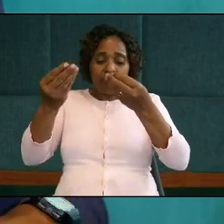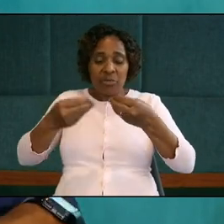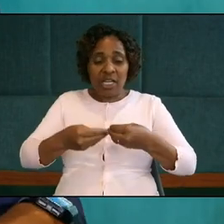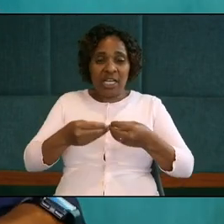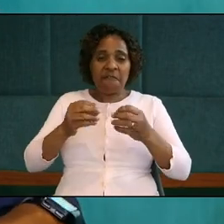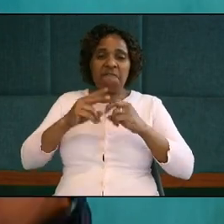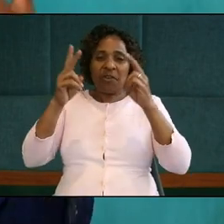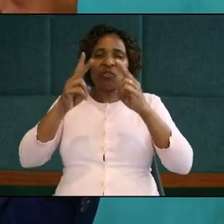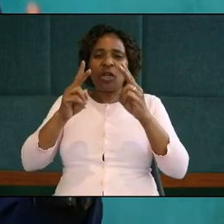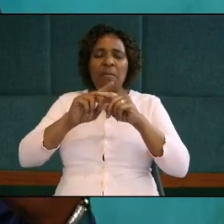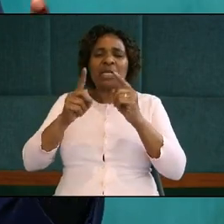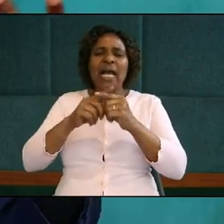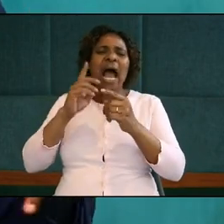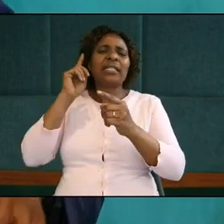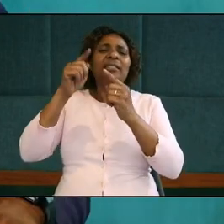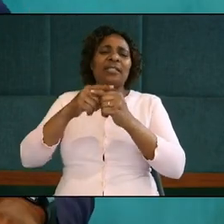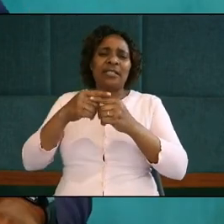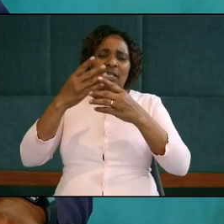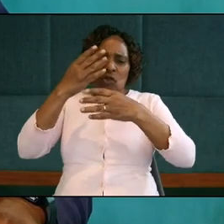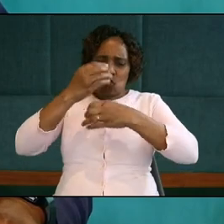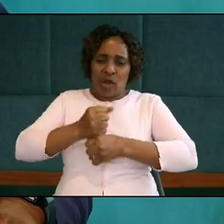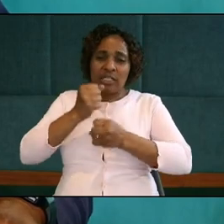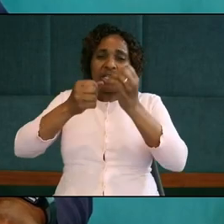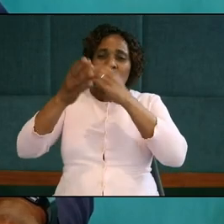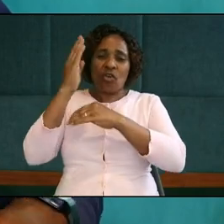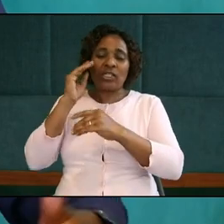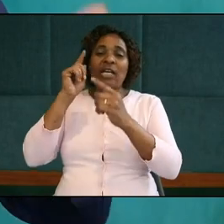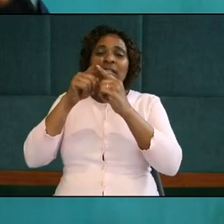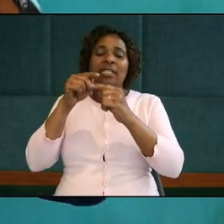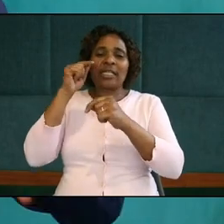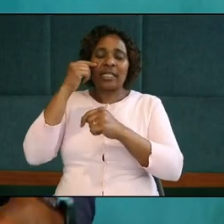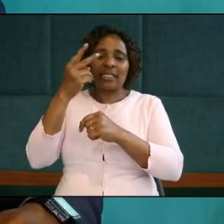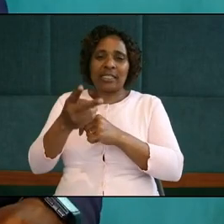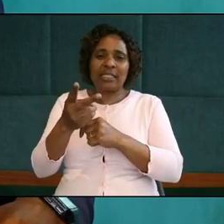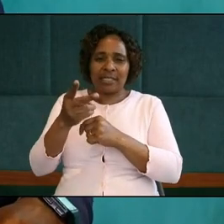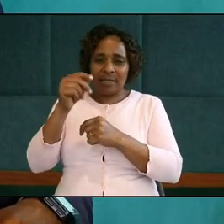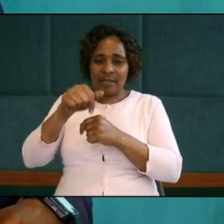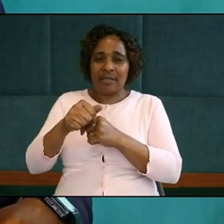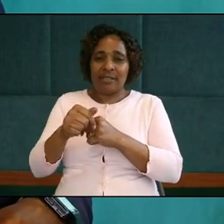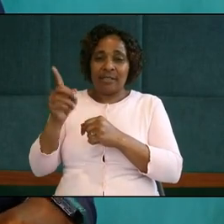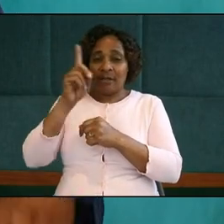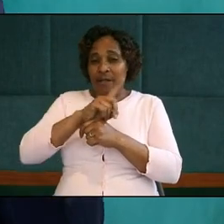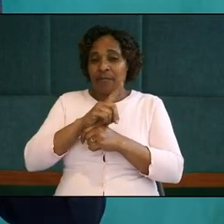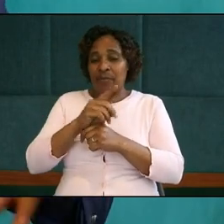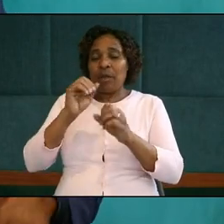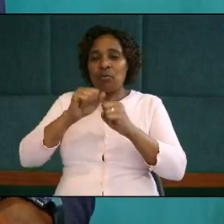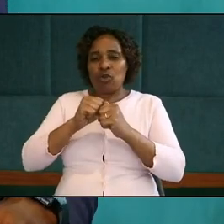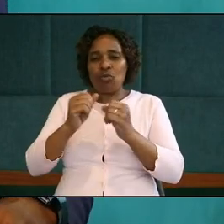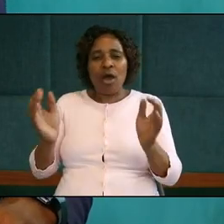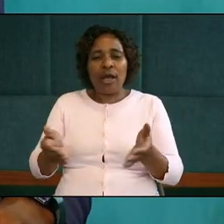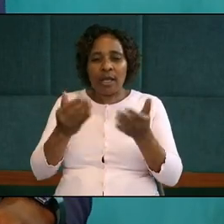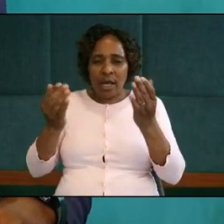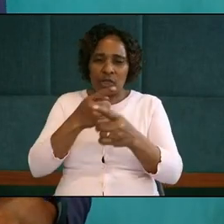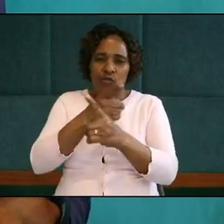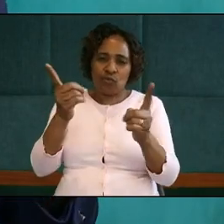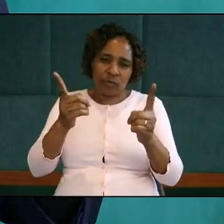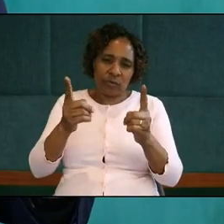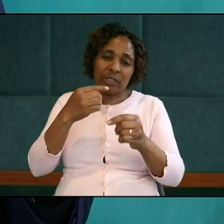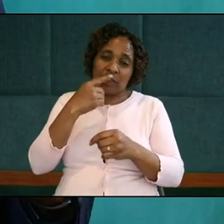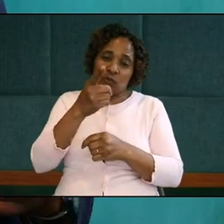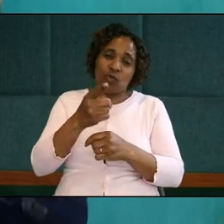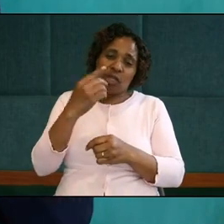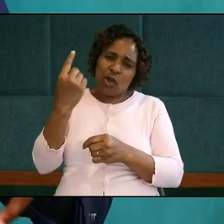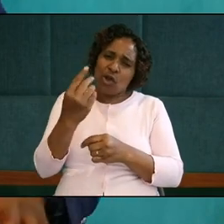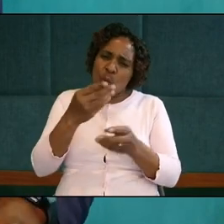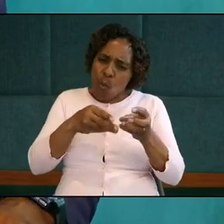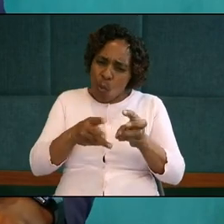that's the only time that they were actually able to see results, right? And so I'd just like to admonish you and really just encourage you and tell you, you know, the only